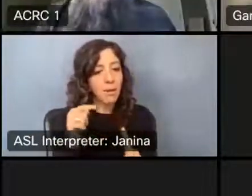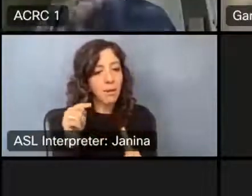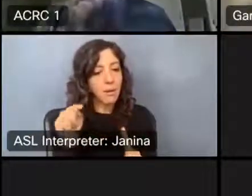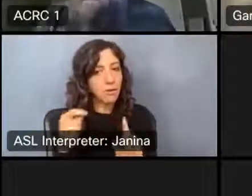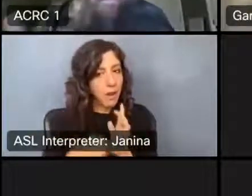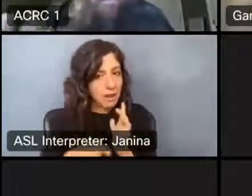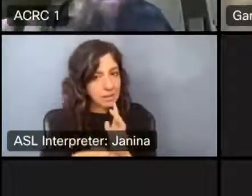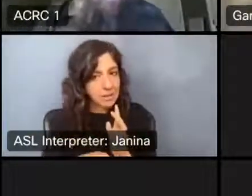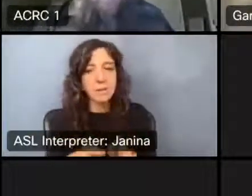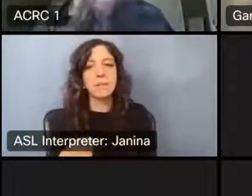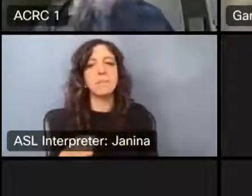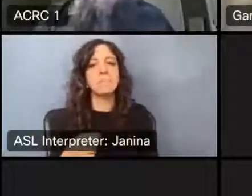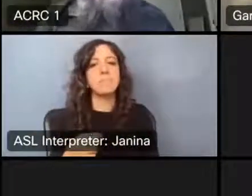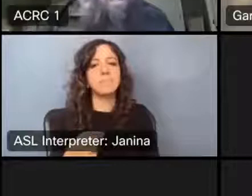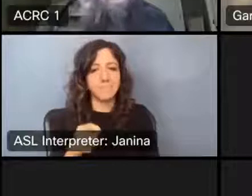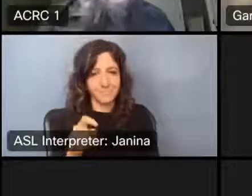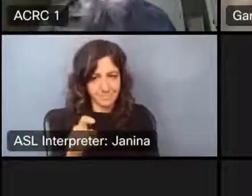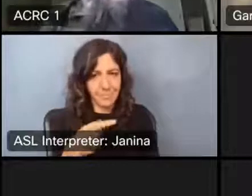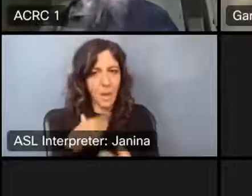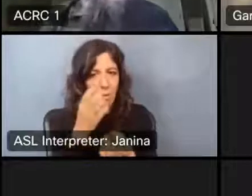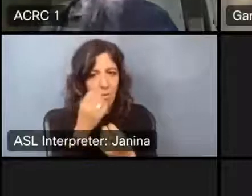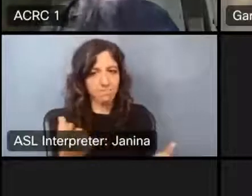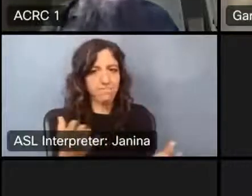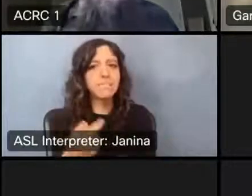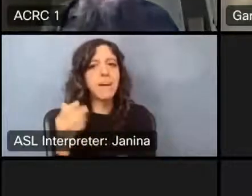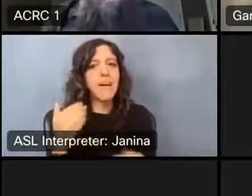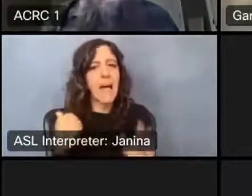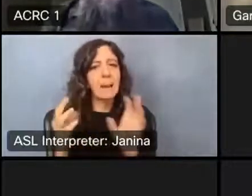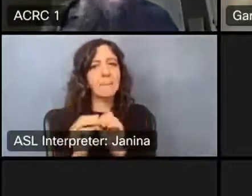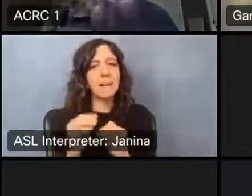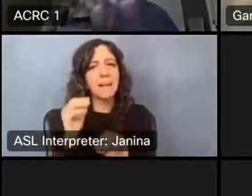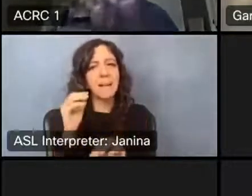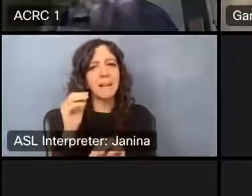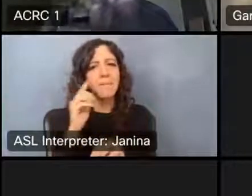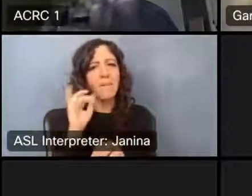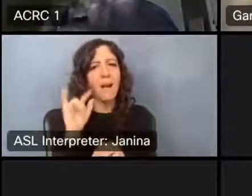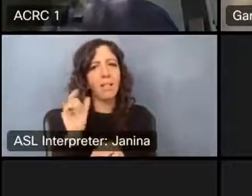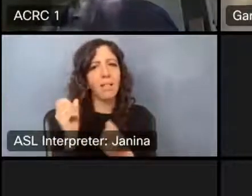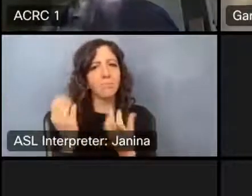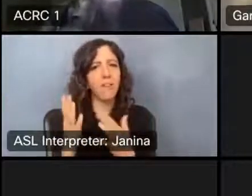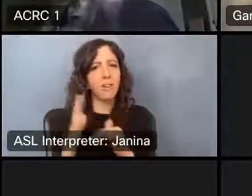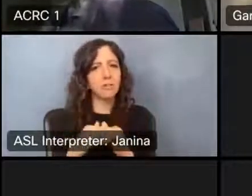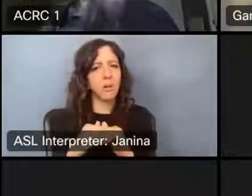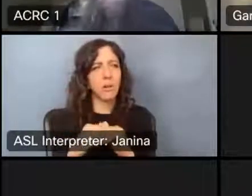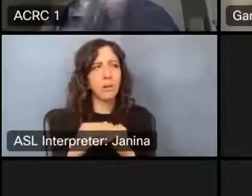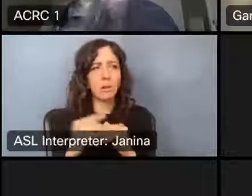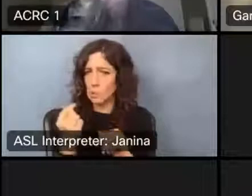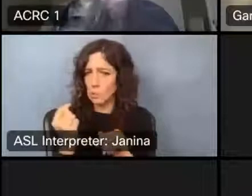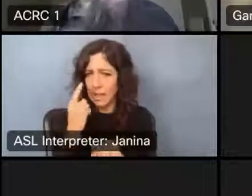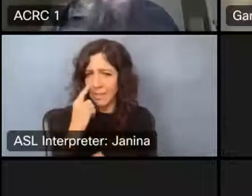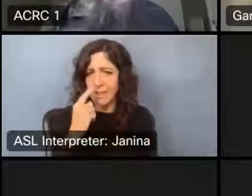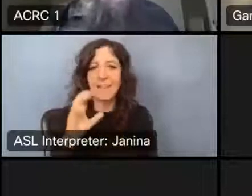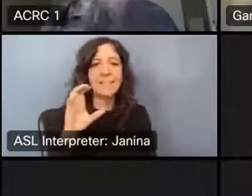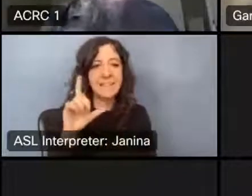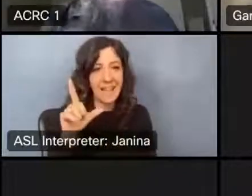rates, I want to there was a meeting for ILS providers on Tuesday, I think it was on Tuesday, that CCLN put